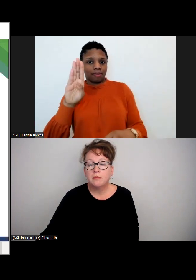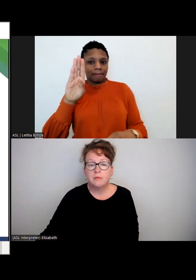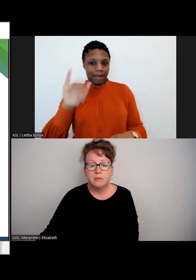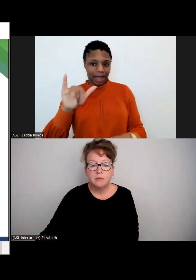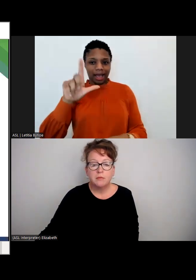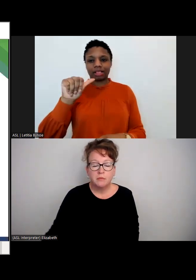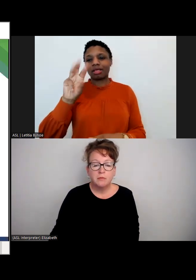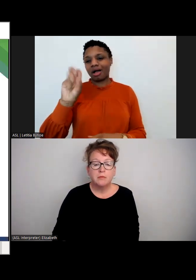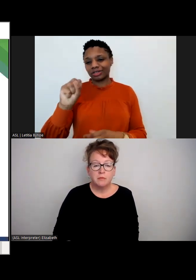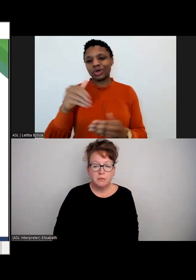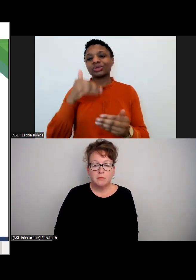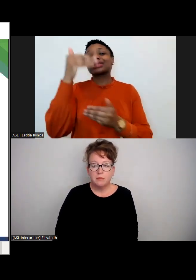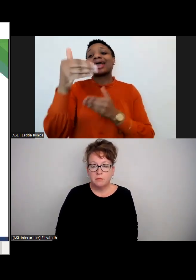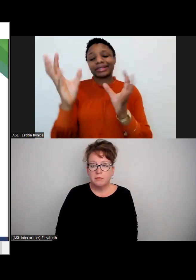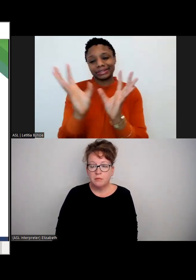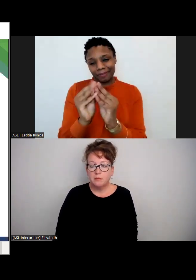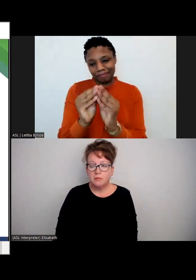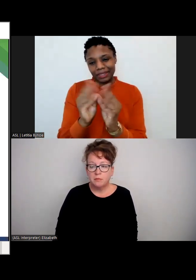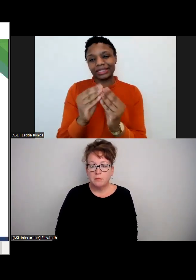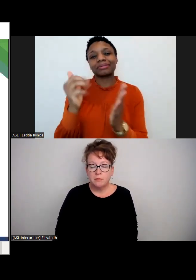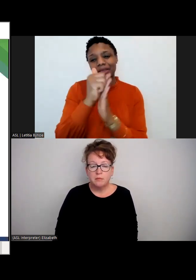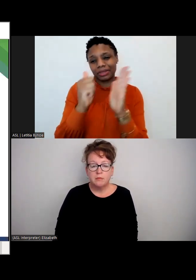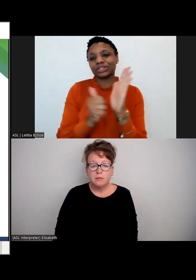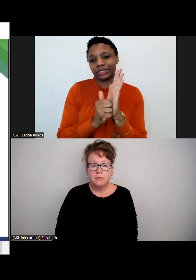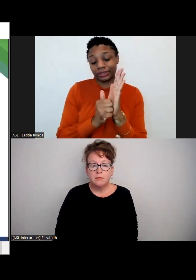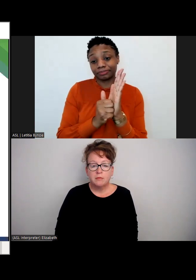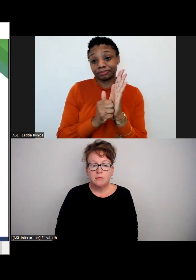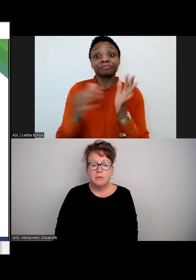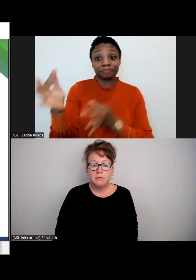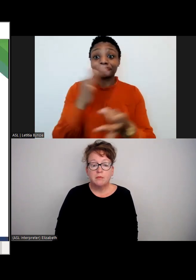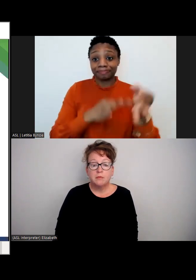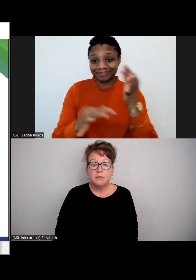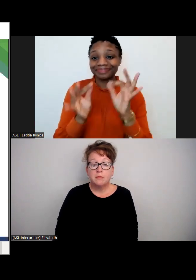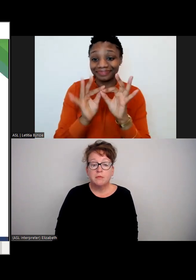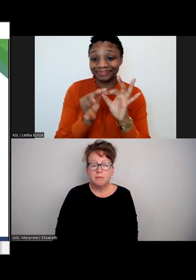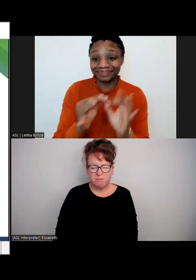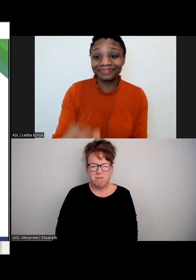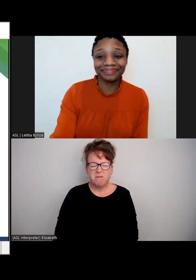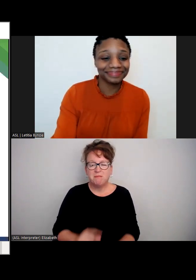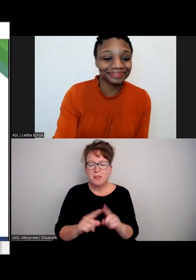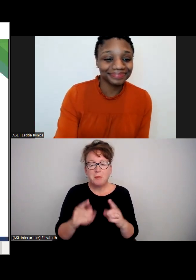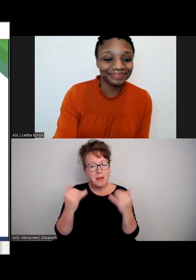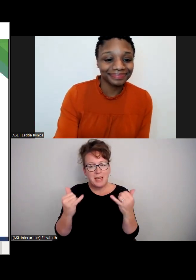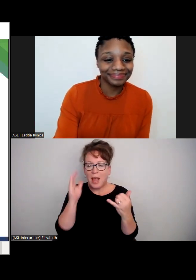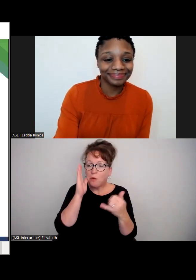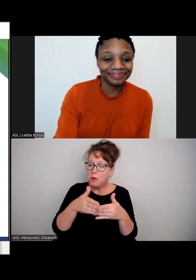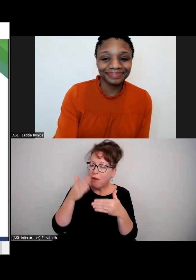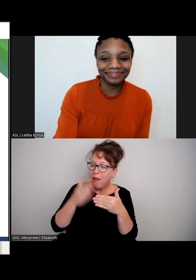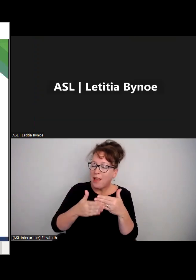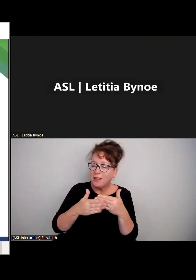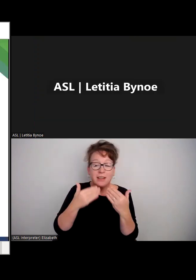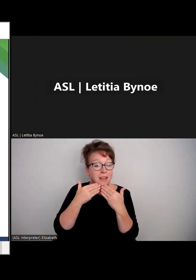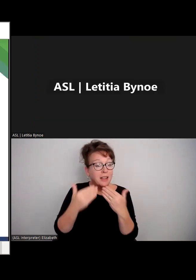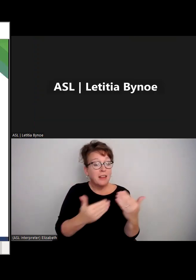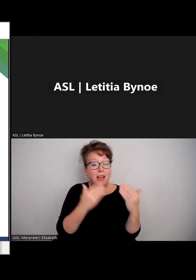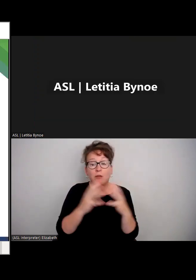on the agenda for next meeting. But otherwise, I will end with just thank you very much to